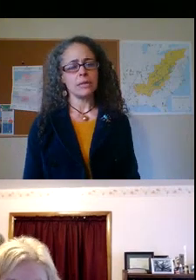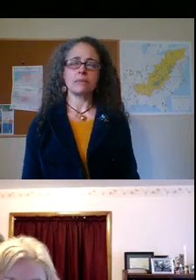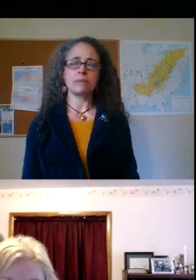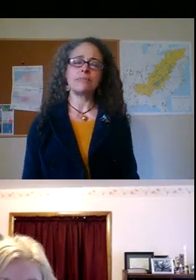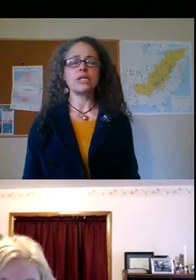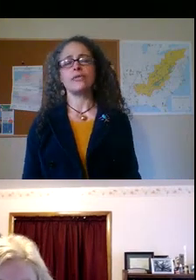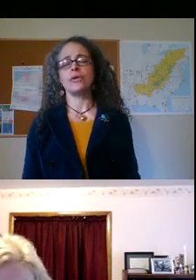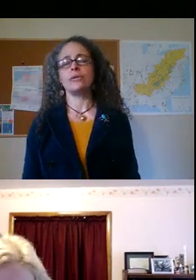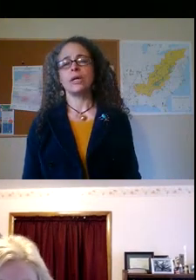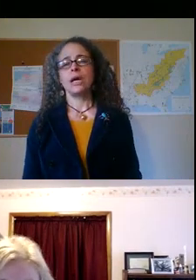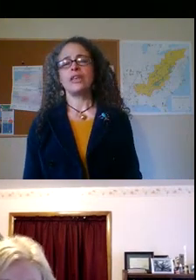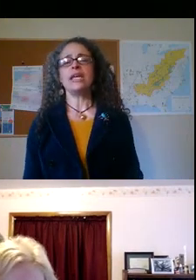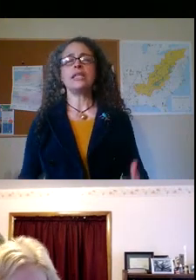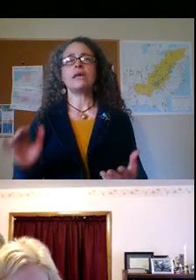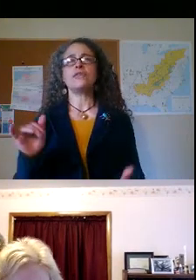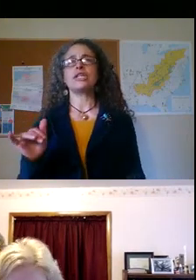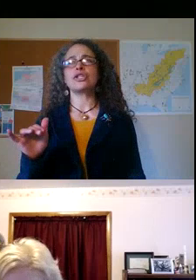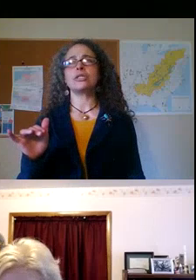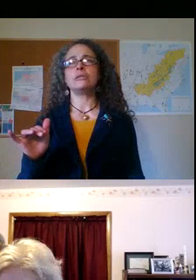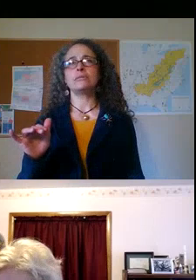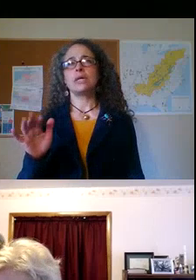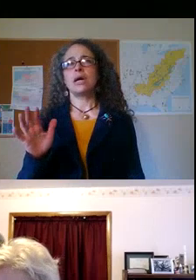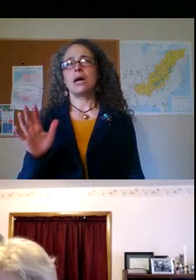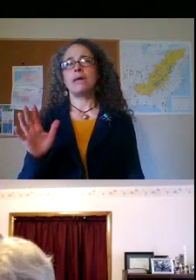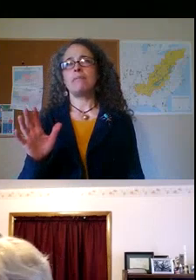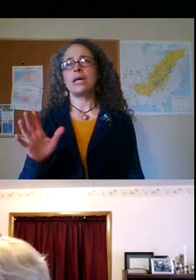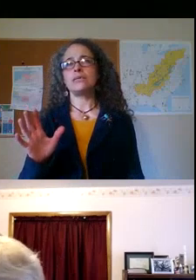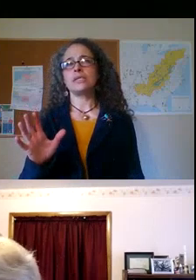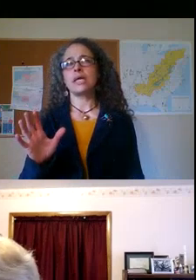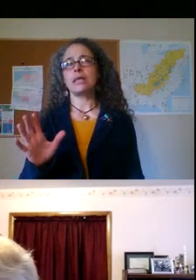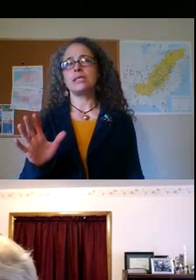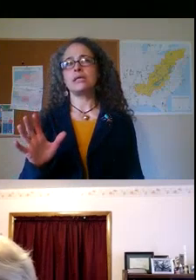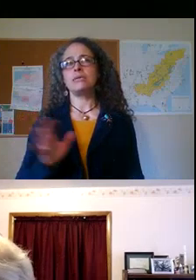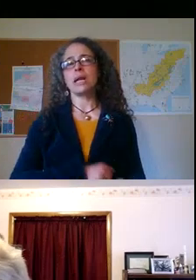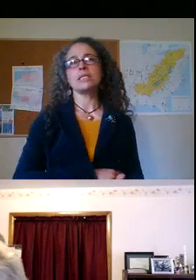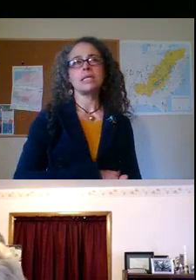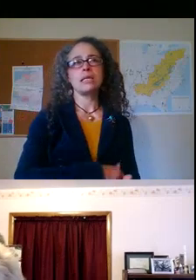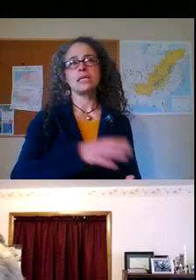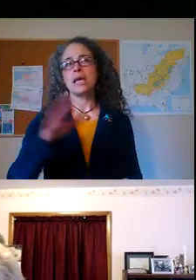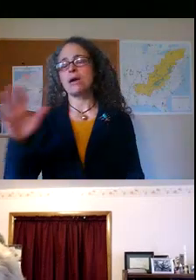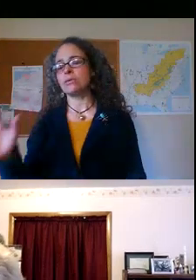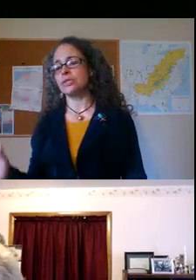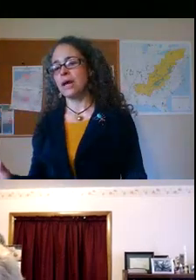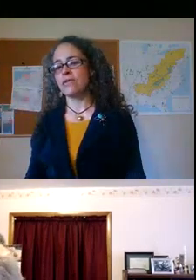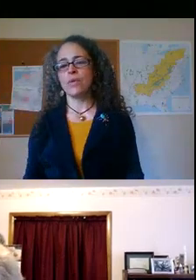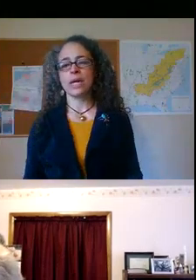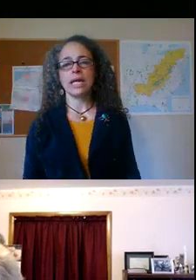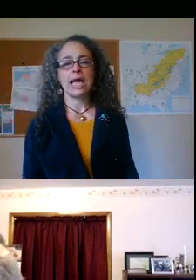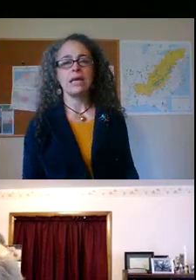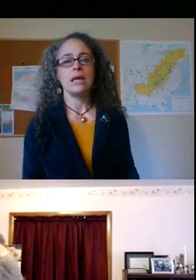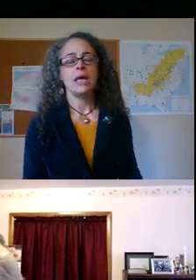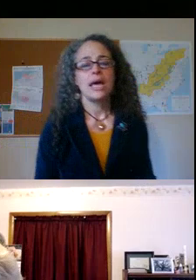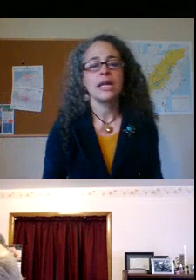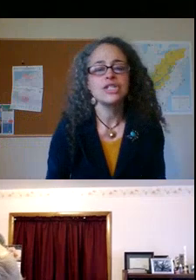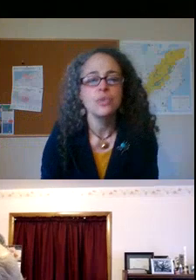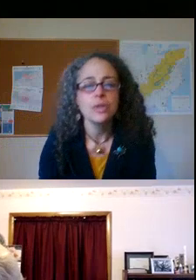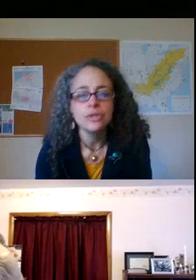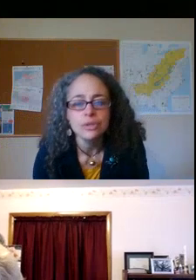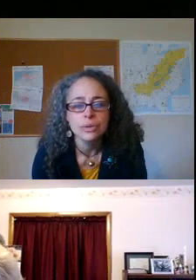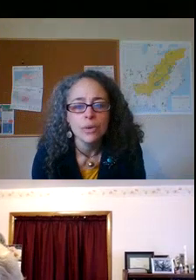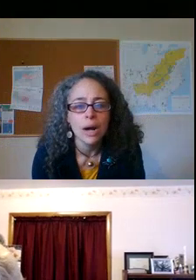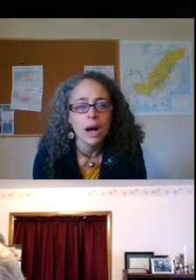think, I'm not sure if I think in the invitation, I might have sent this to you, but I'll send this out to everyone again.